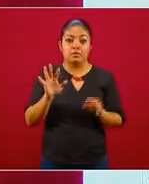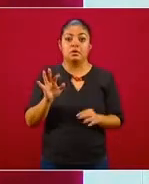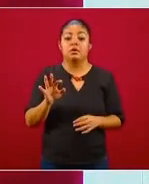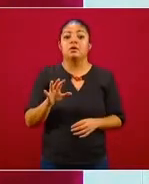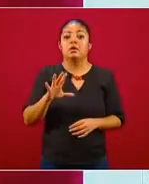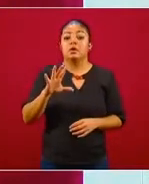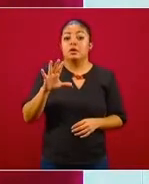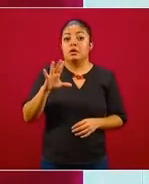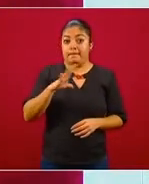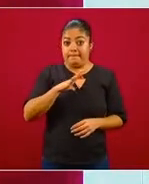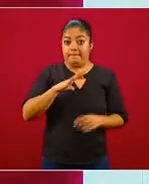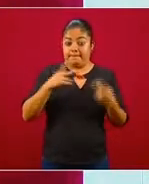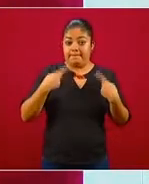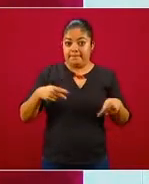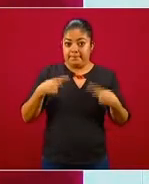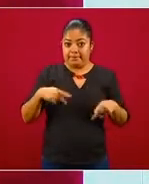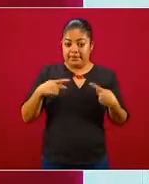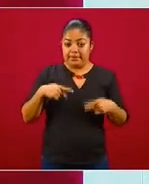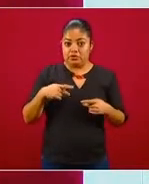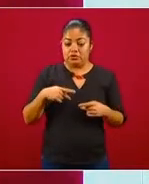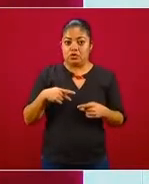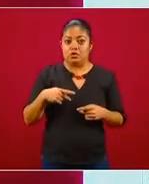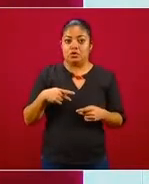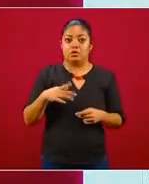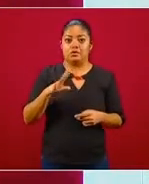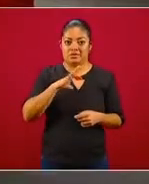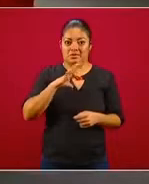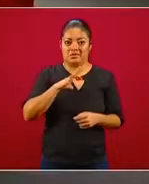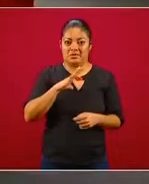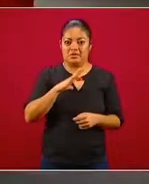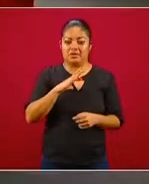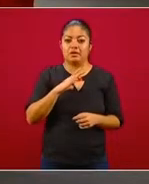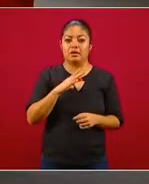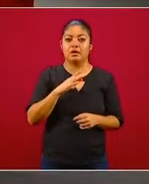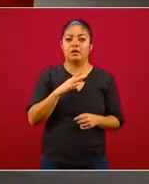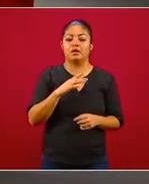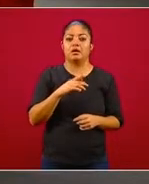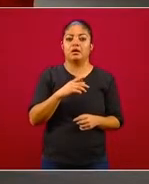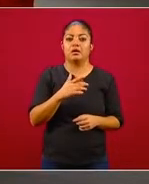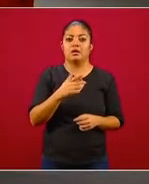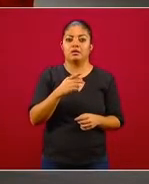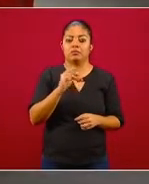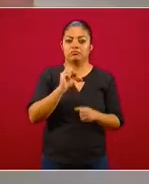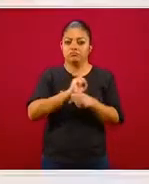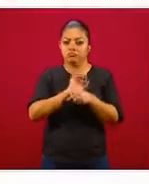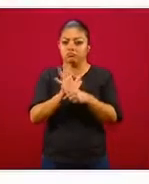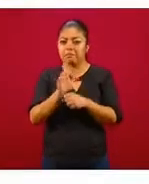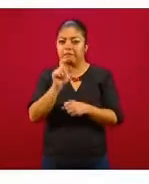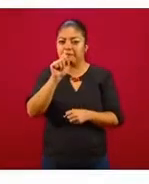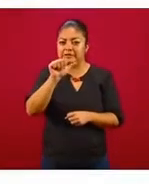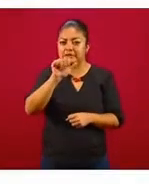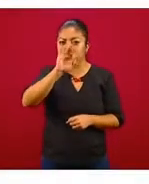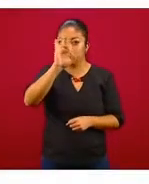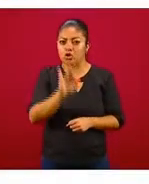of cases, we see the number of tested patients, and we see the number of tests that came out